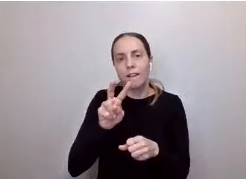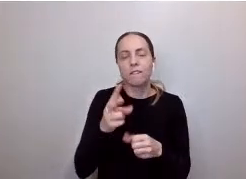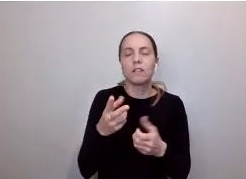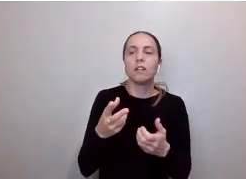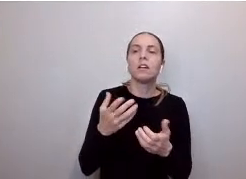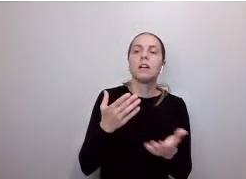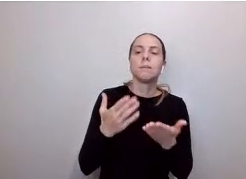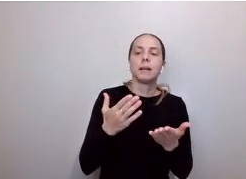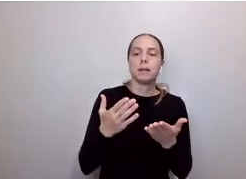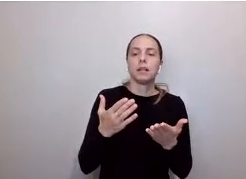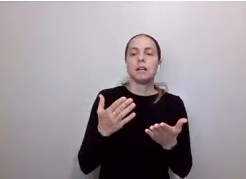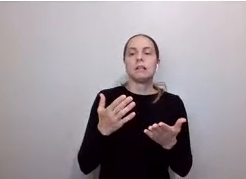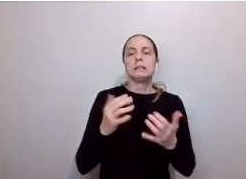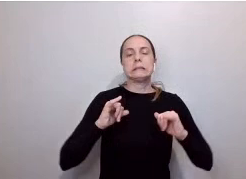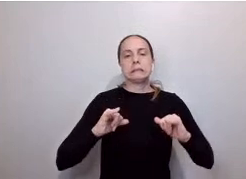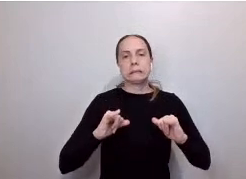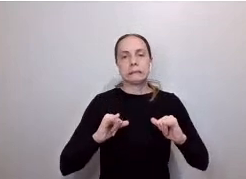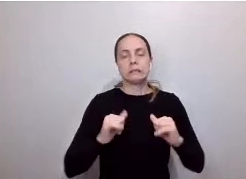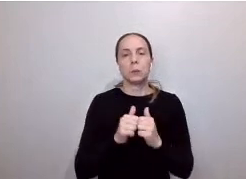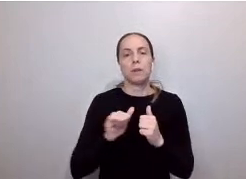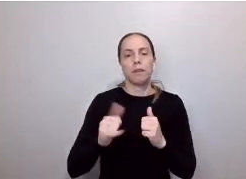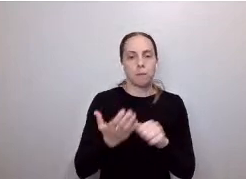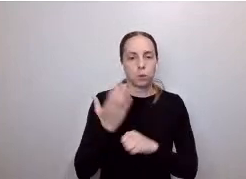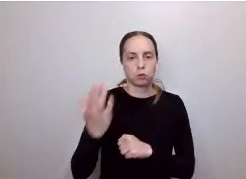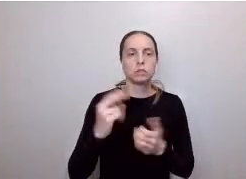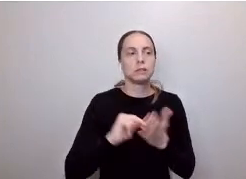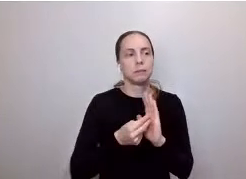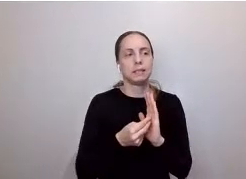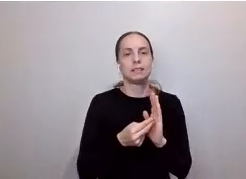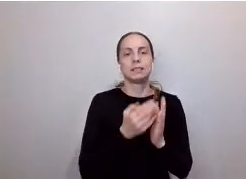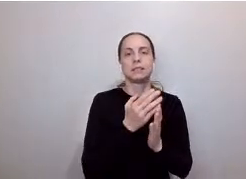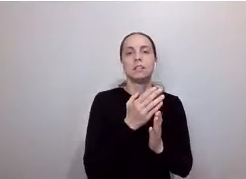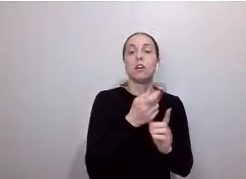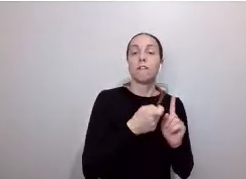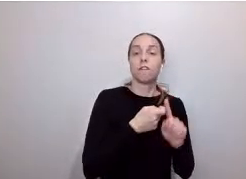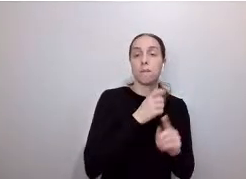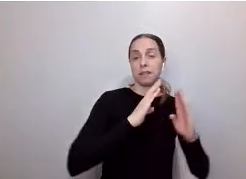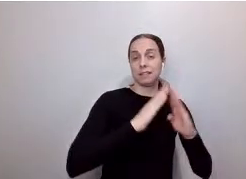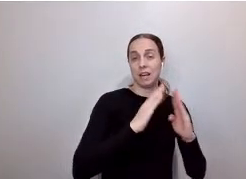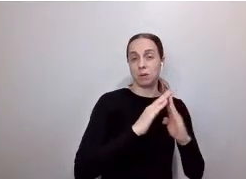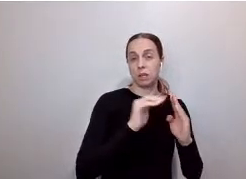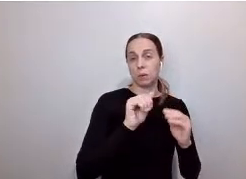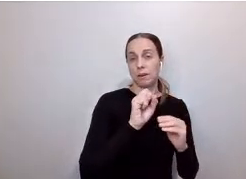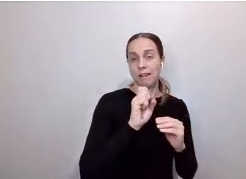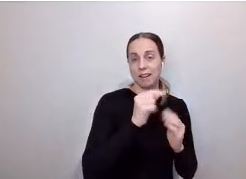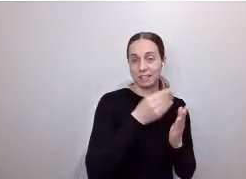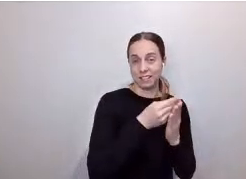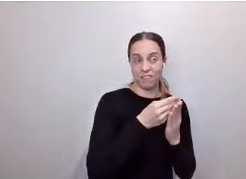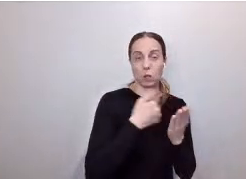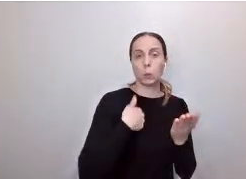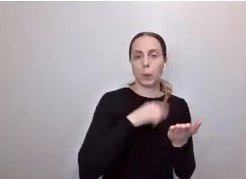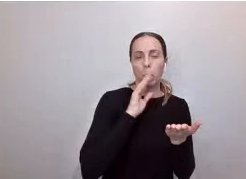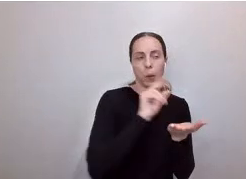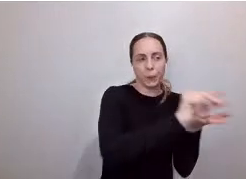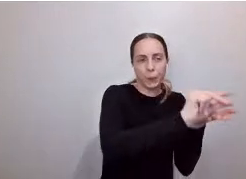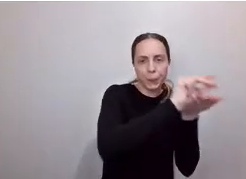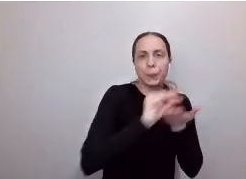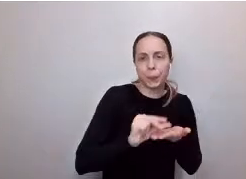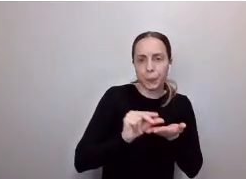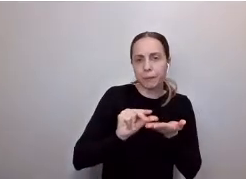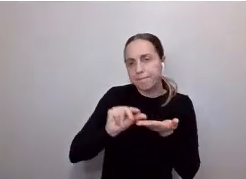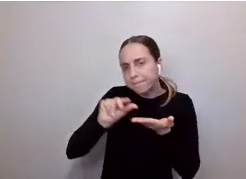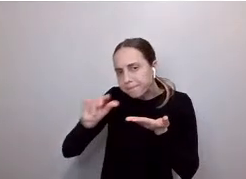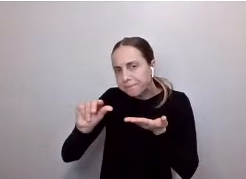draw some funds from the Downtown Asset Fund. And what I was particularly interested in was seeing the large fund balances in